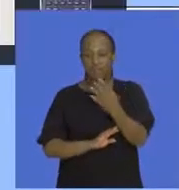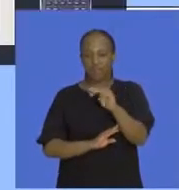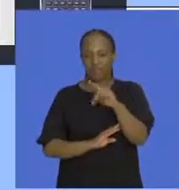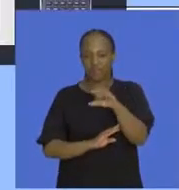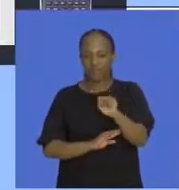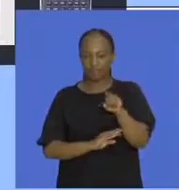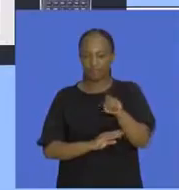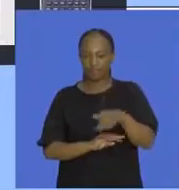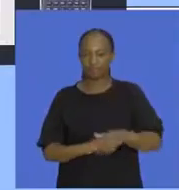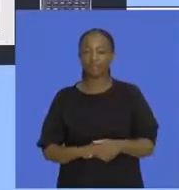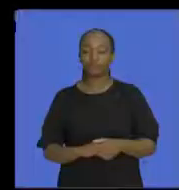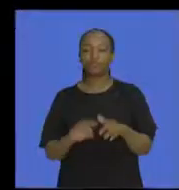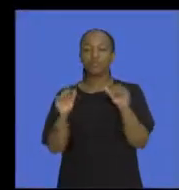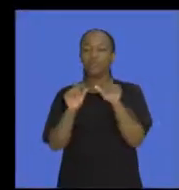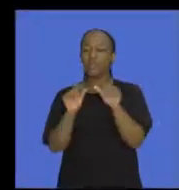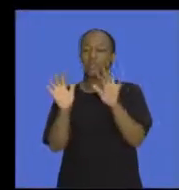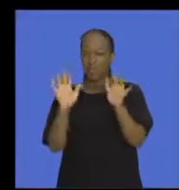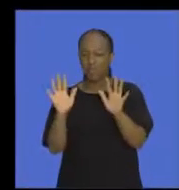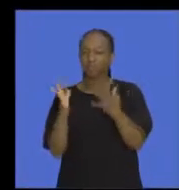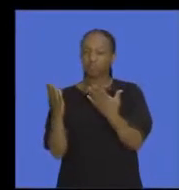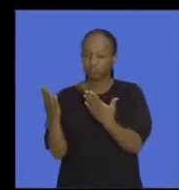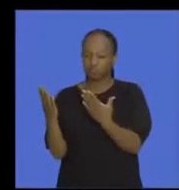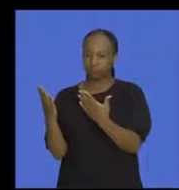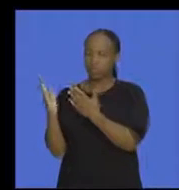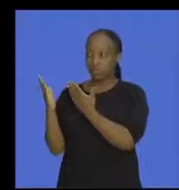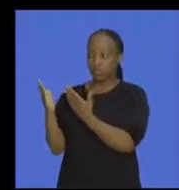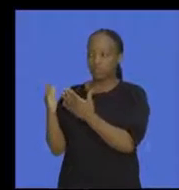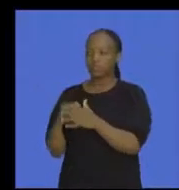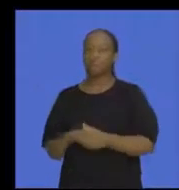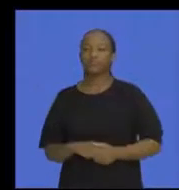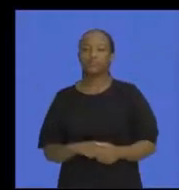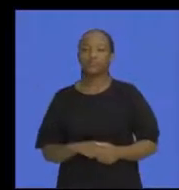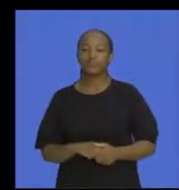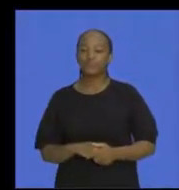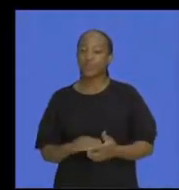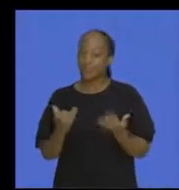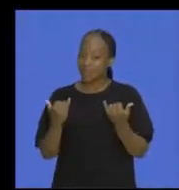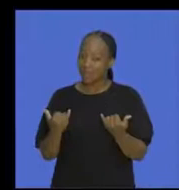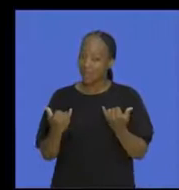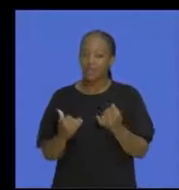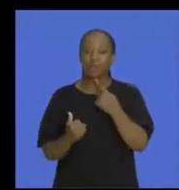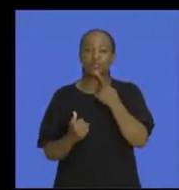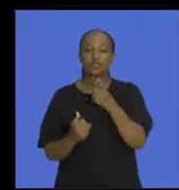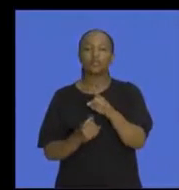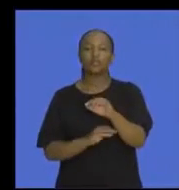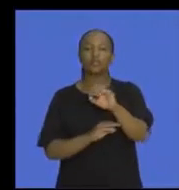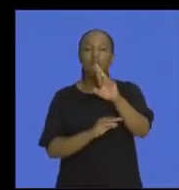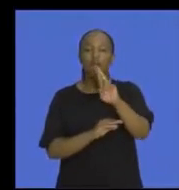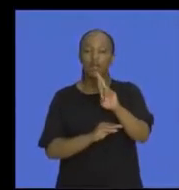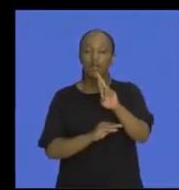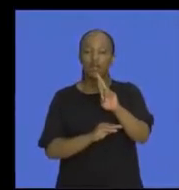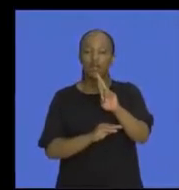that's as far as the measurements are concerned, okay? Now, we said that the R